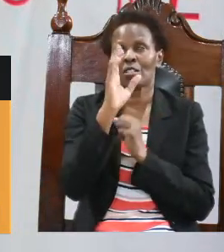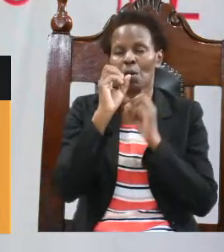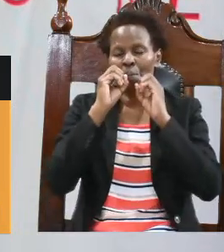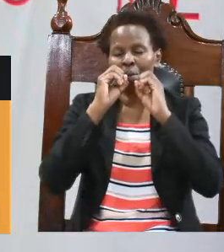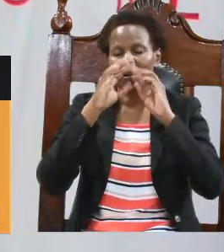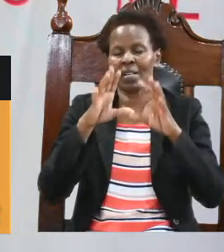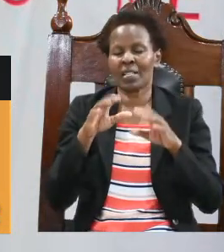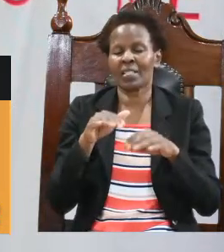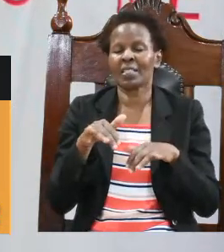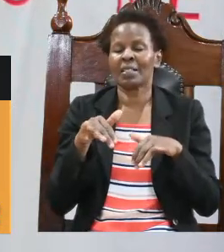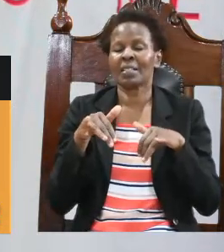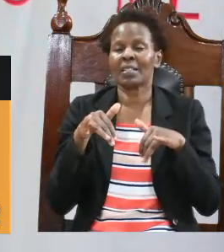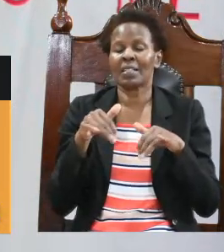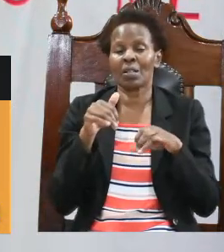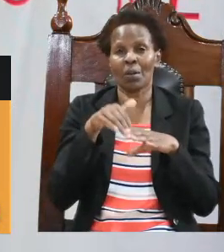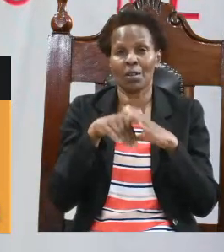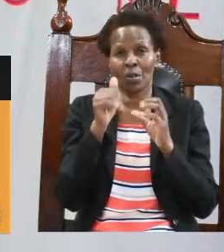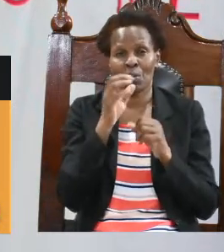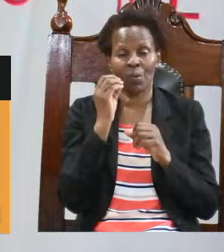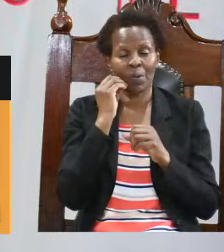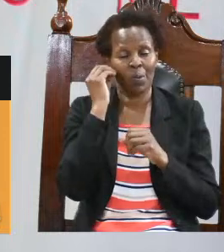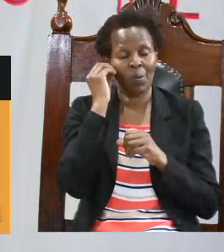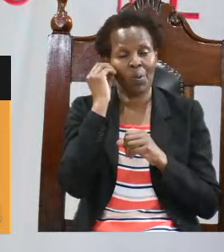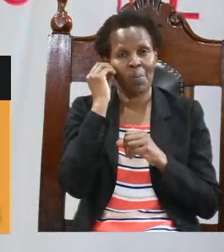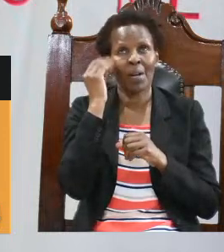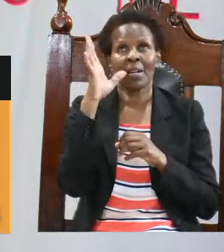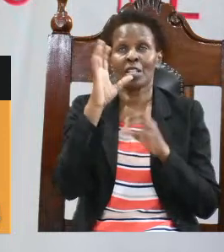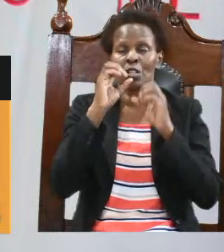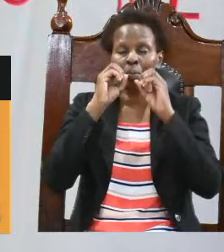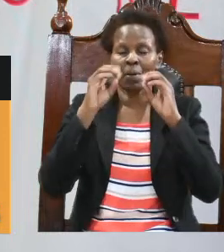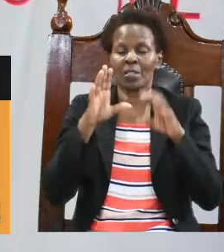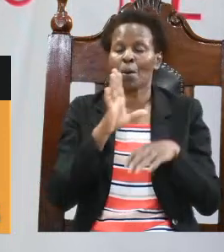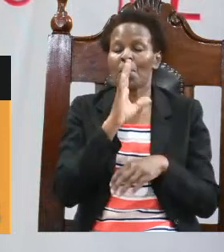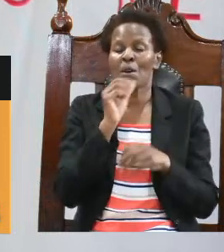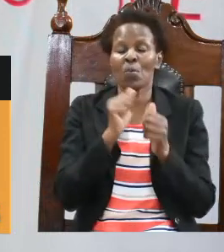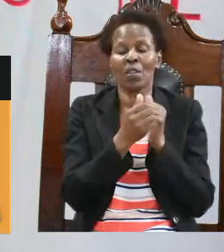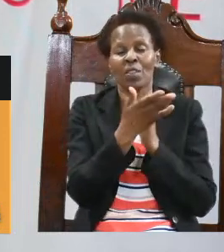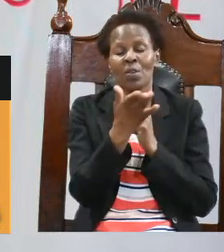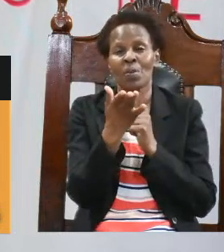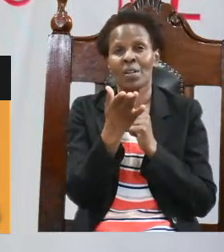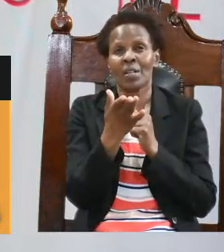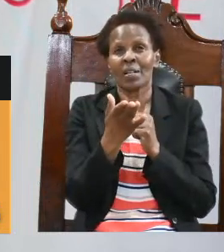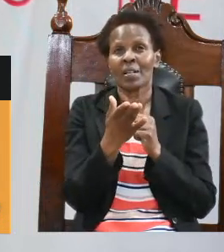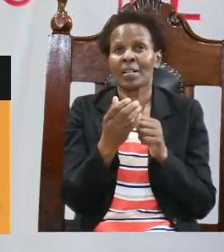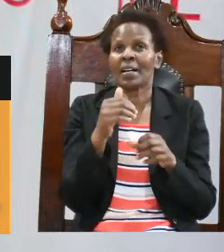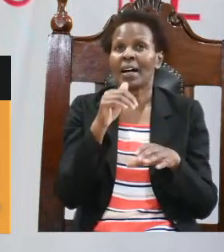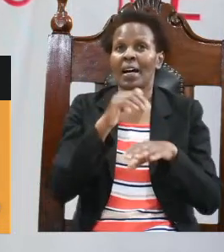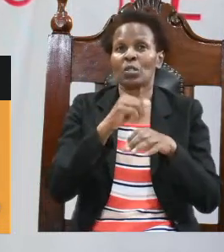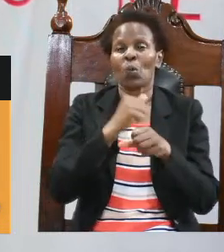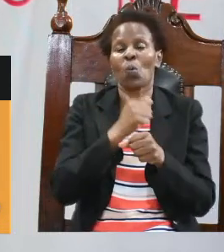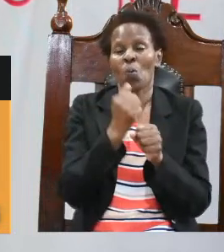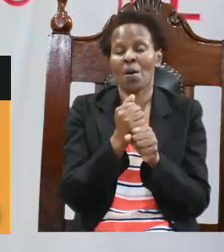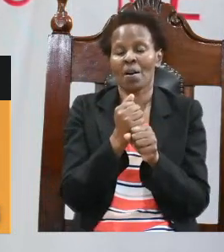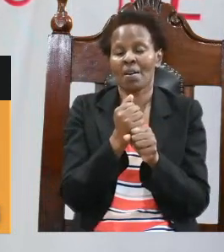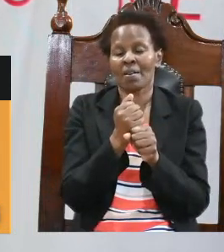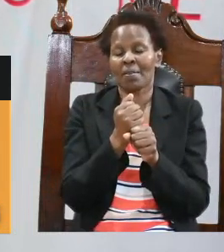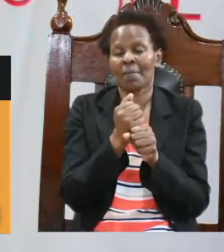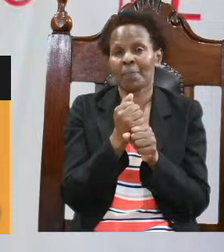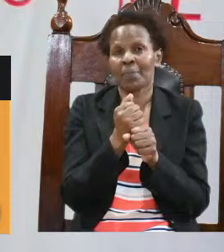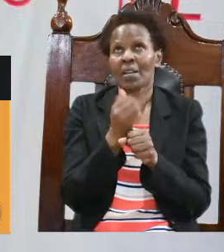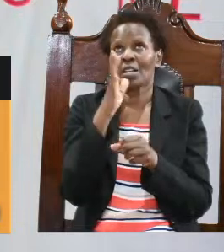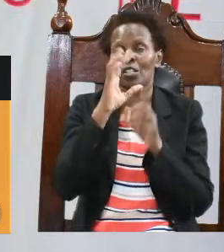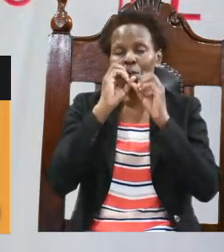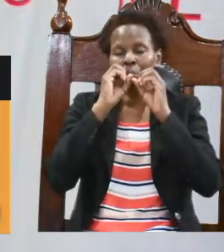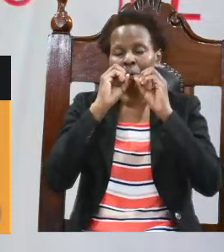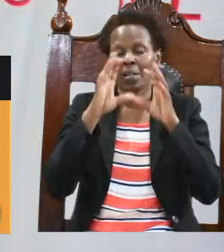blessings remain with you in your homes. May these blessings be with you as you do that which honors and pleases the Lord. May